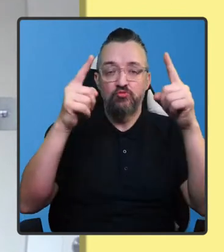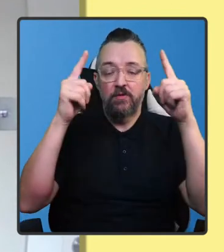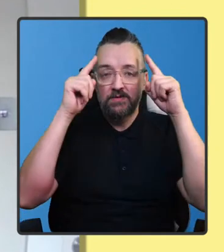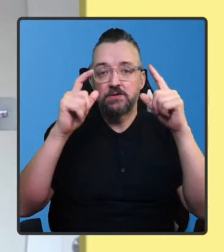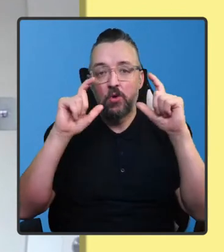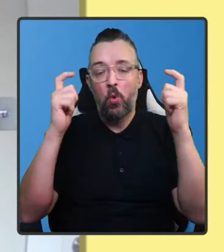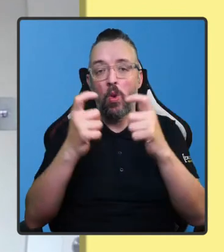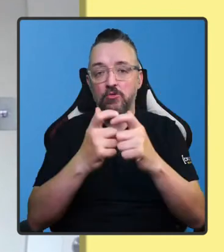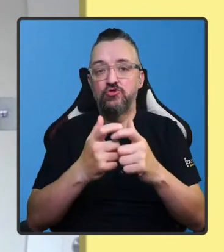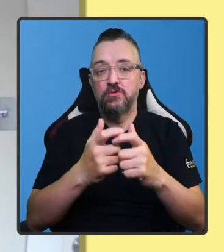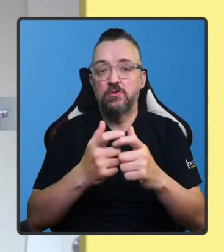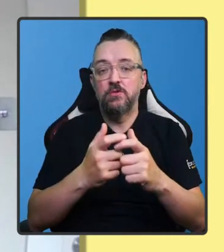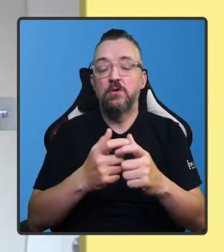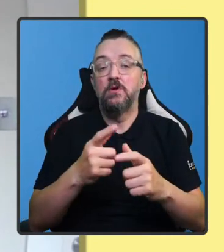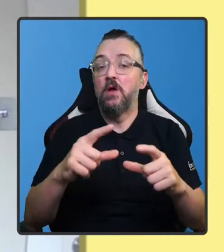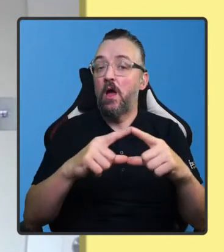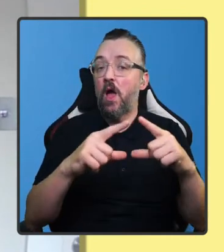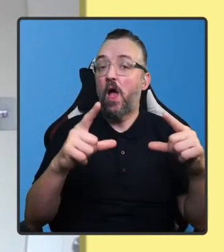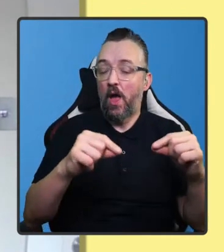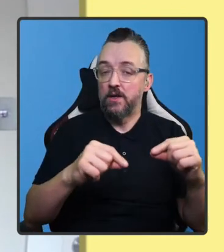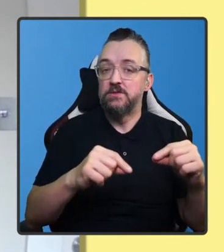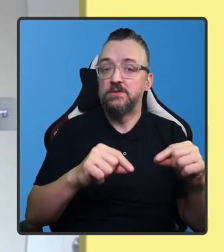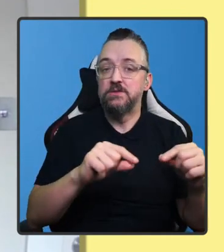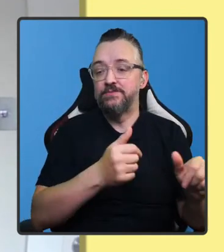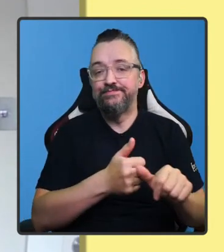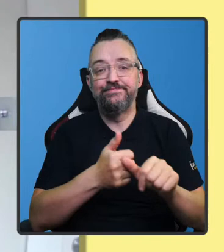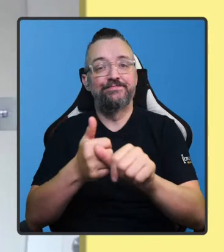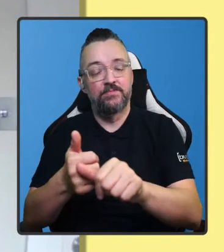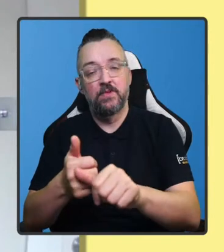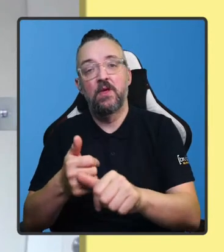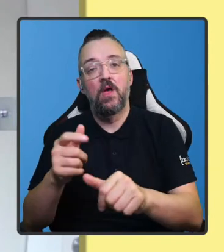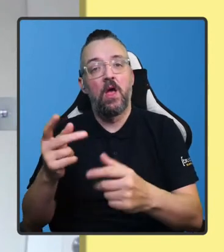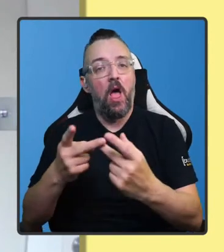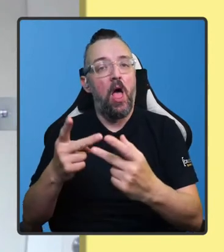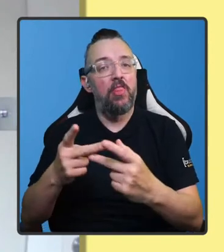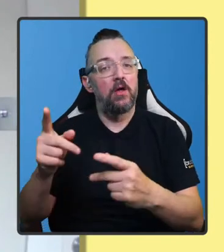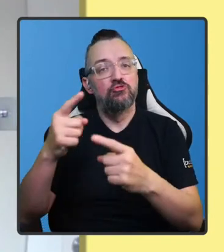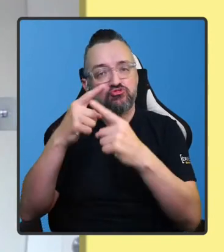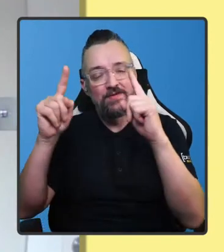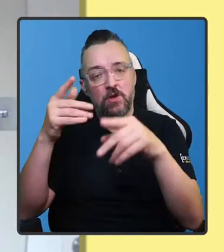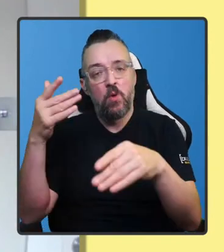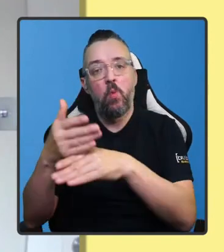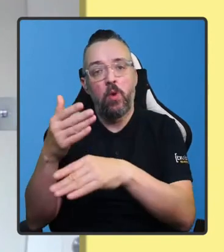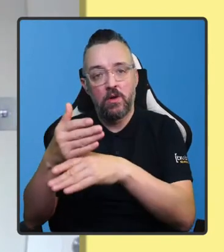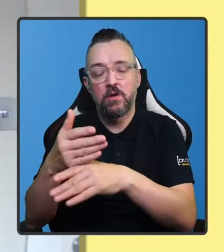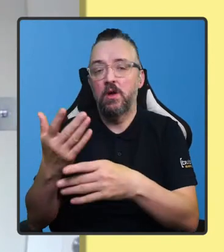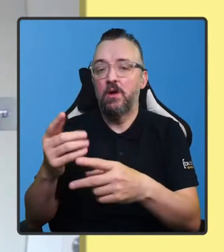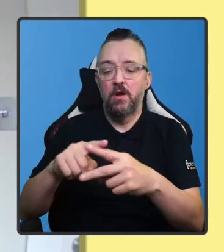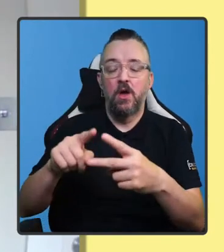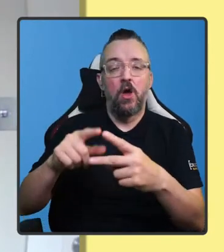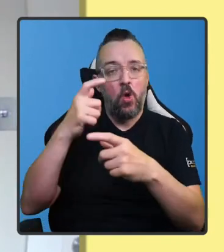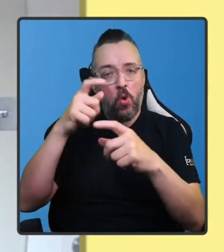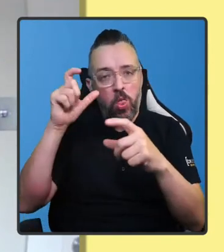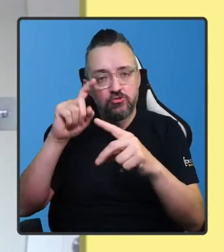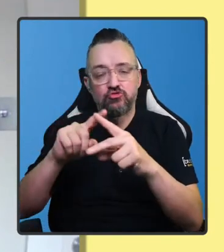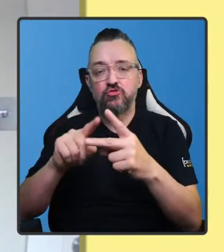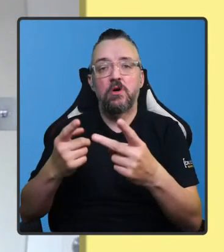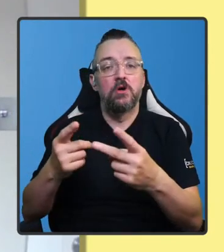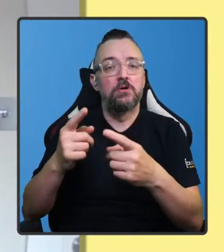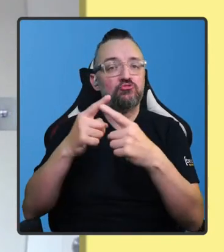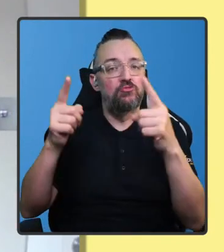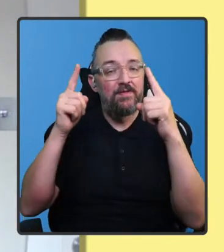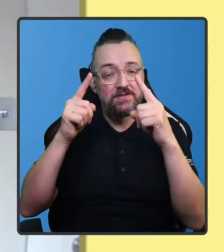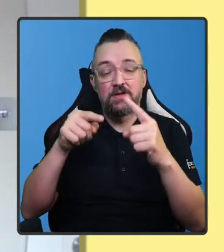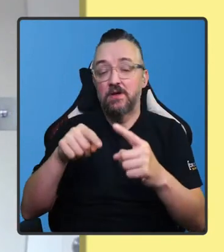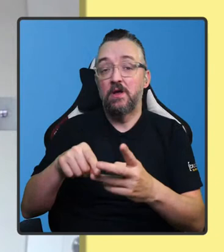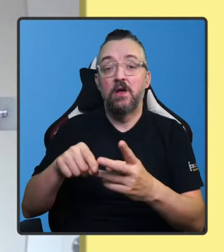These cards complement the rest of the work being taken by universities, colleges and the government, and are by no way means a substitute for first